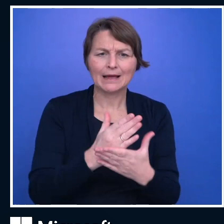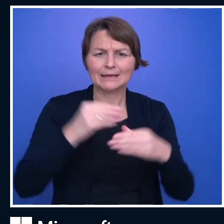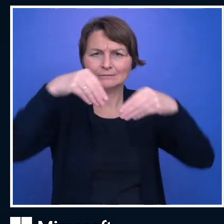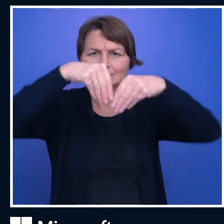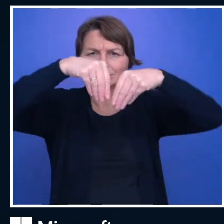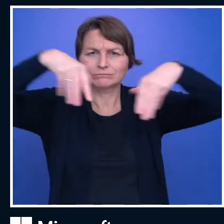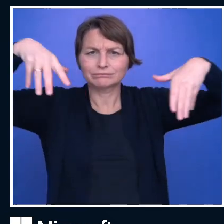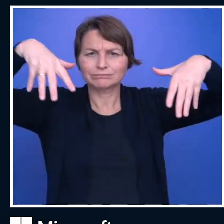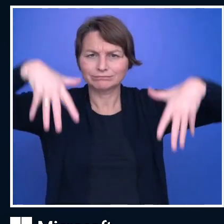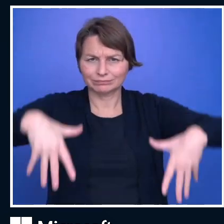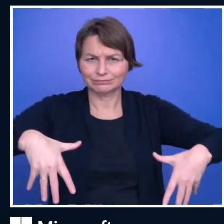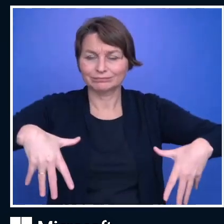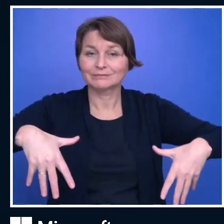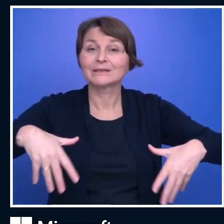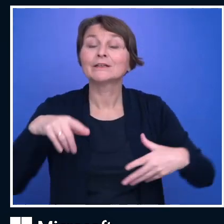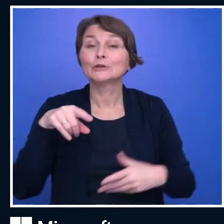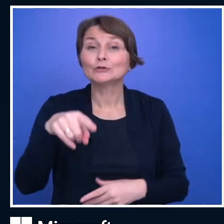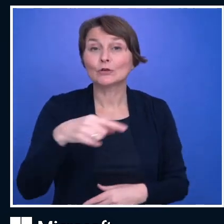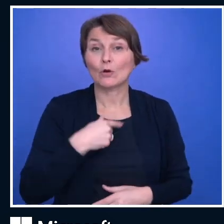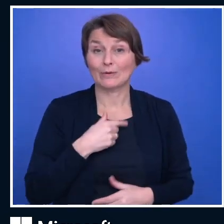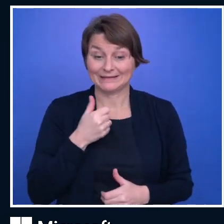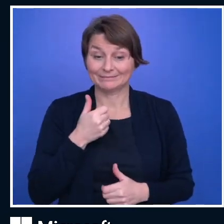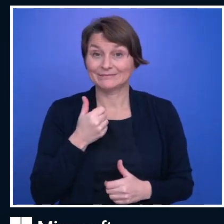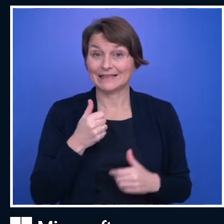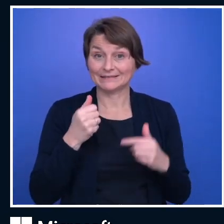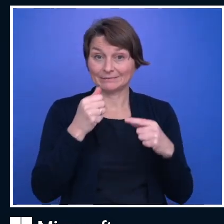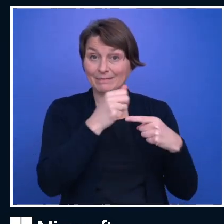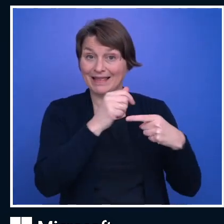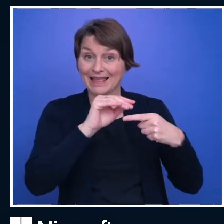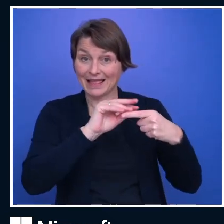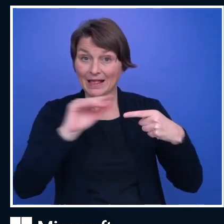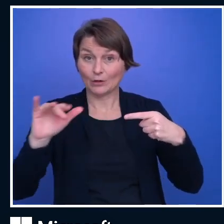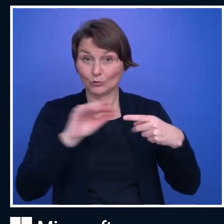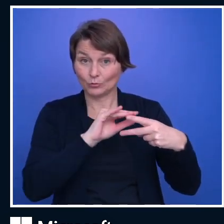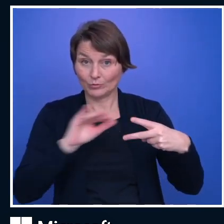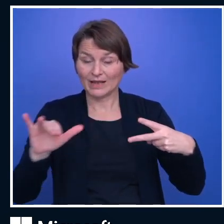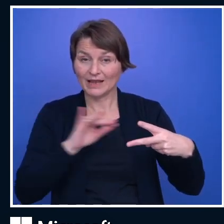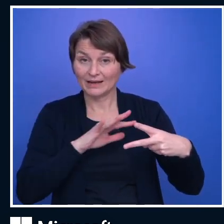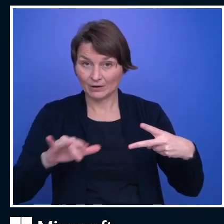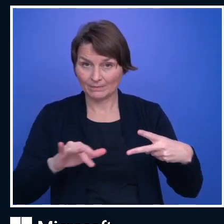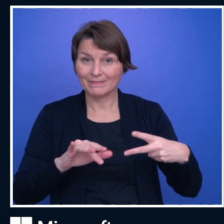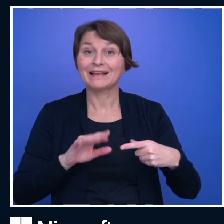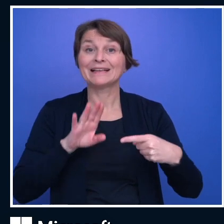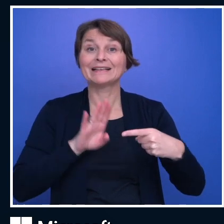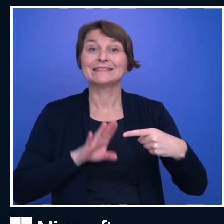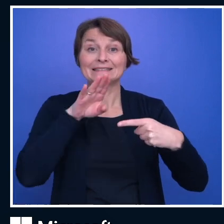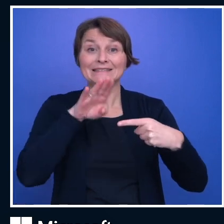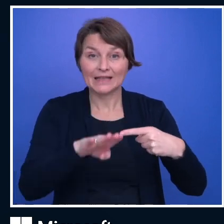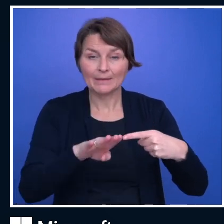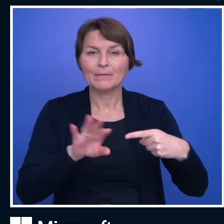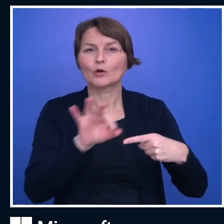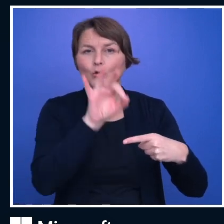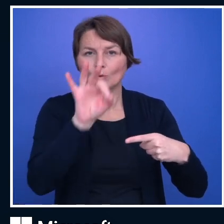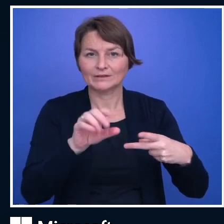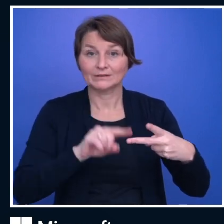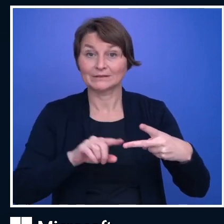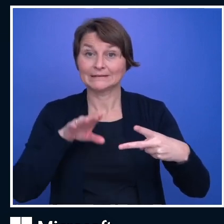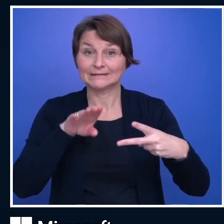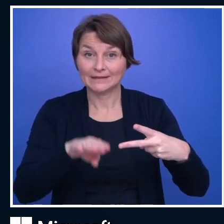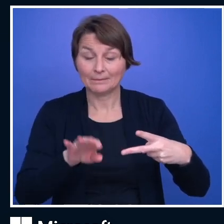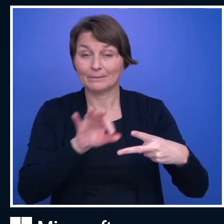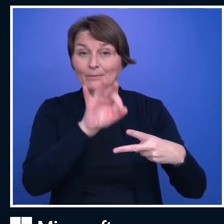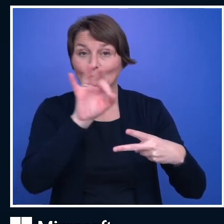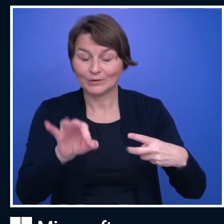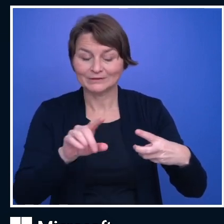every step you ask a question to the algorithm. Like the algorithm itself creates these questions, and it's asked. Like let's take this